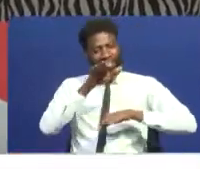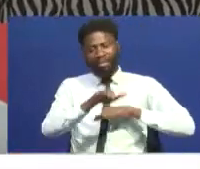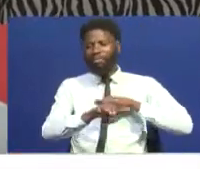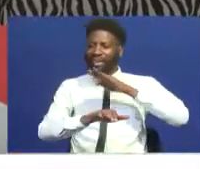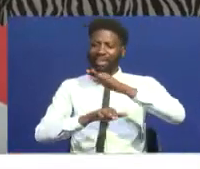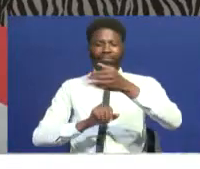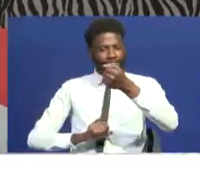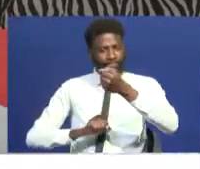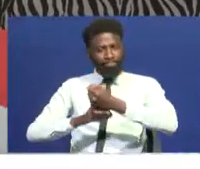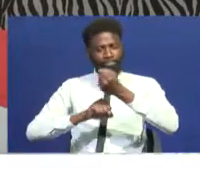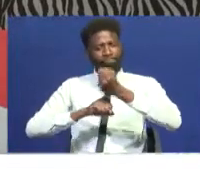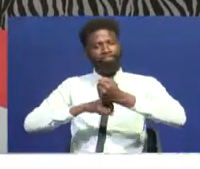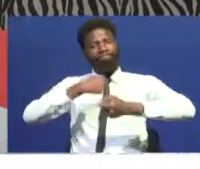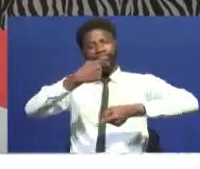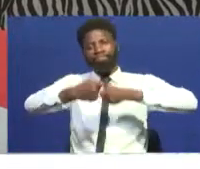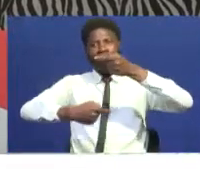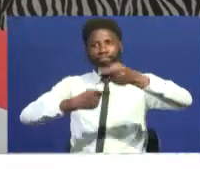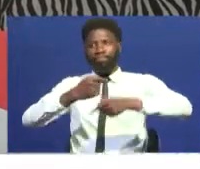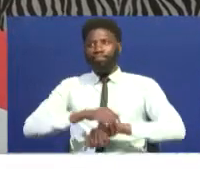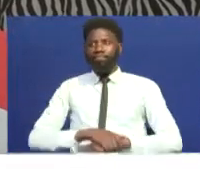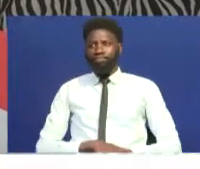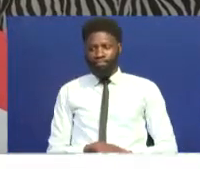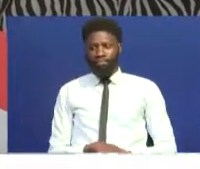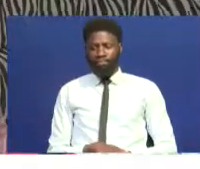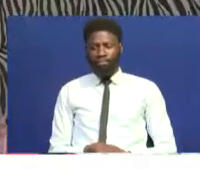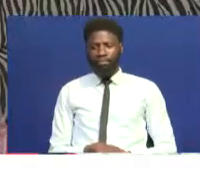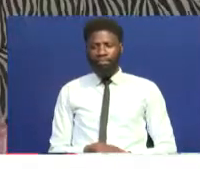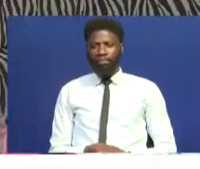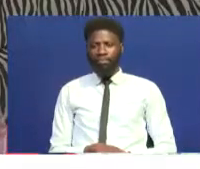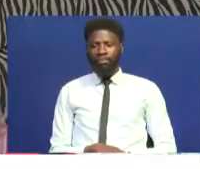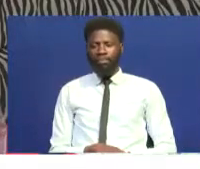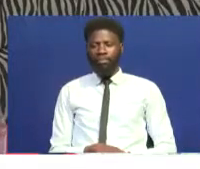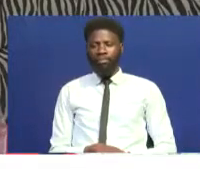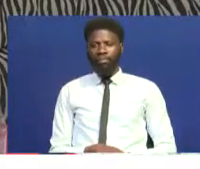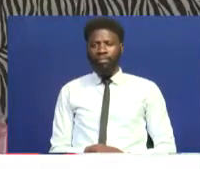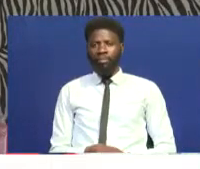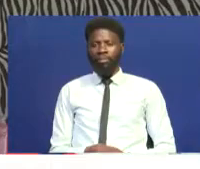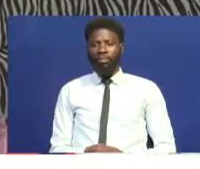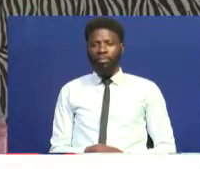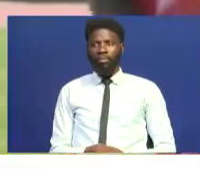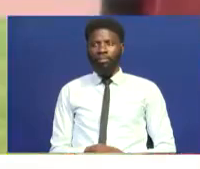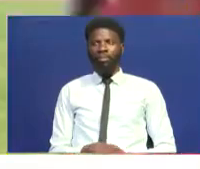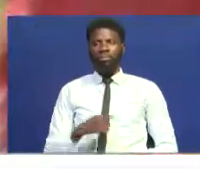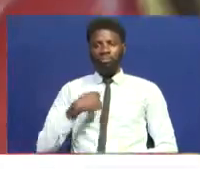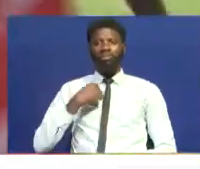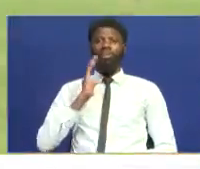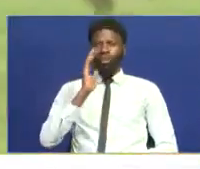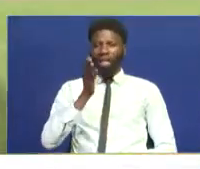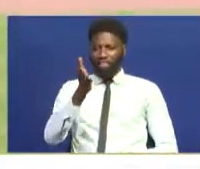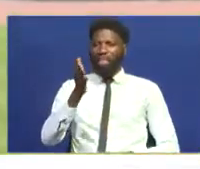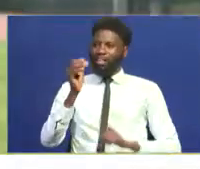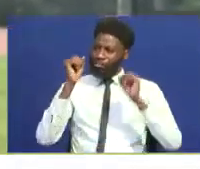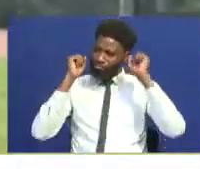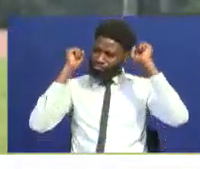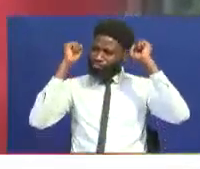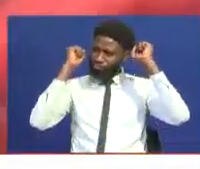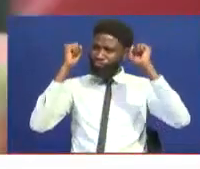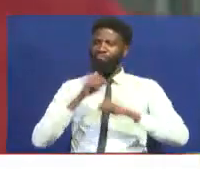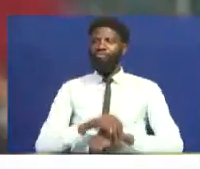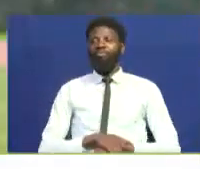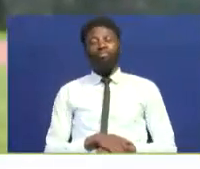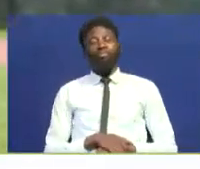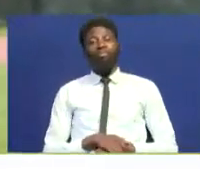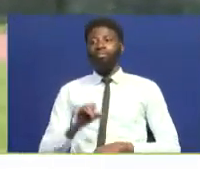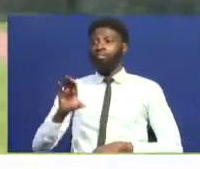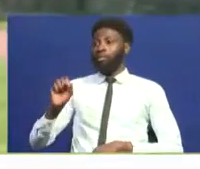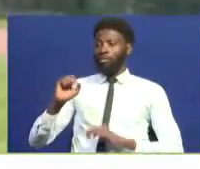tomorrow, I am going to be leading our country and cheering you with us. CS Ababu encouraged the